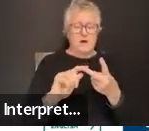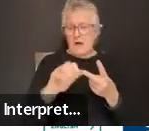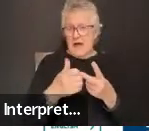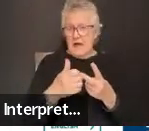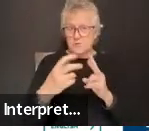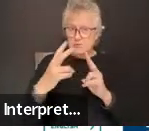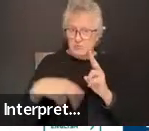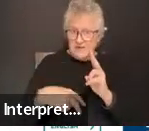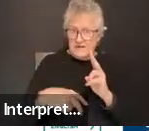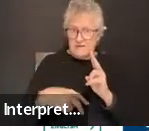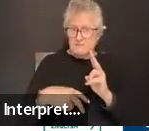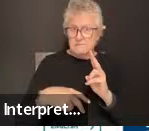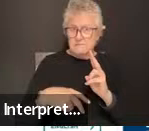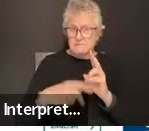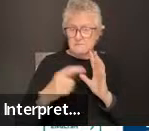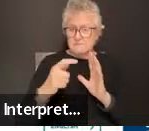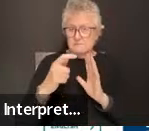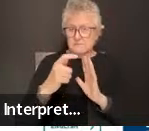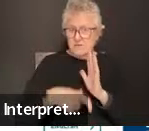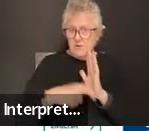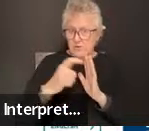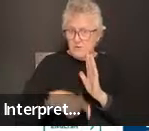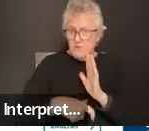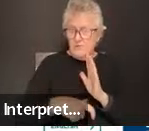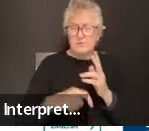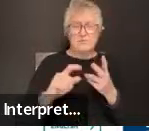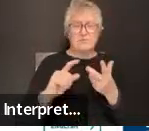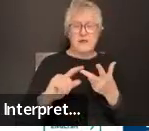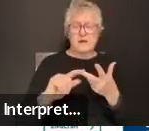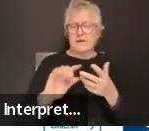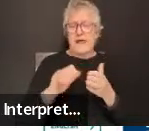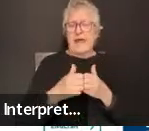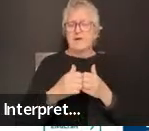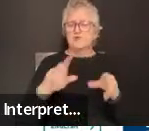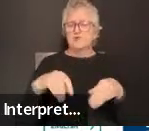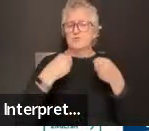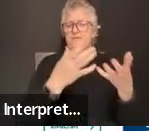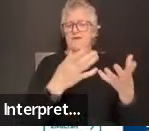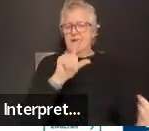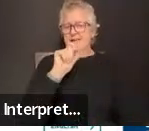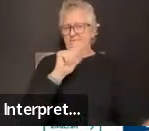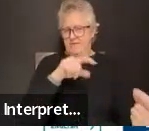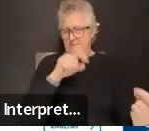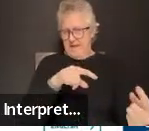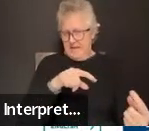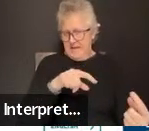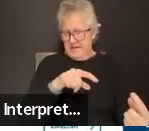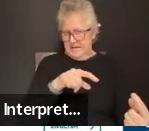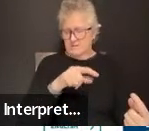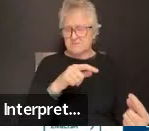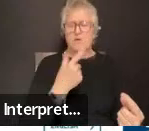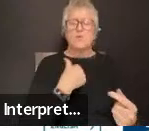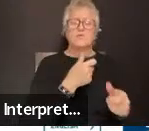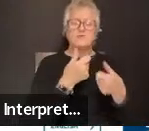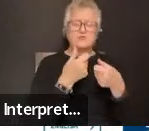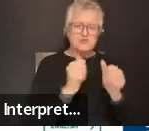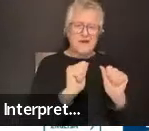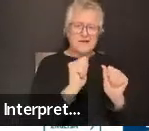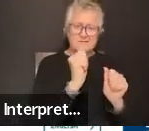and how to provide us feedback. So we're trying to prepare the community and our